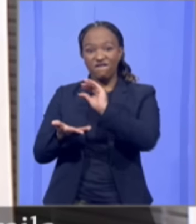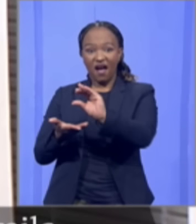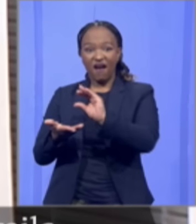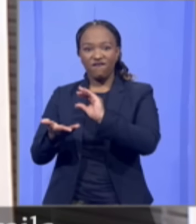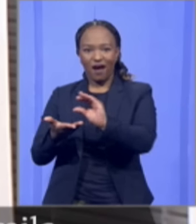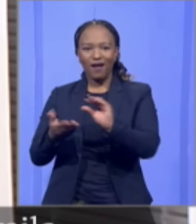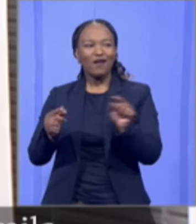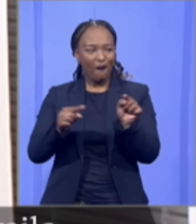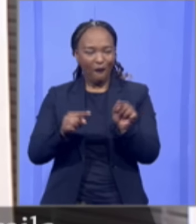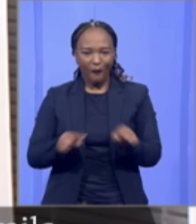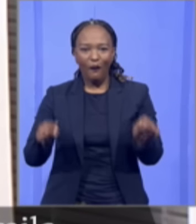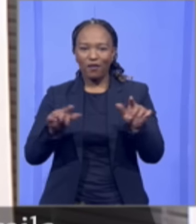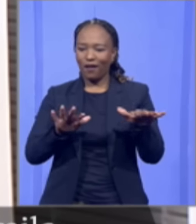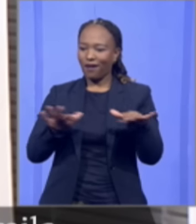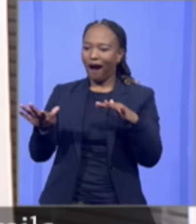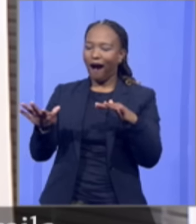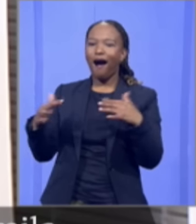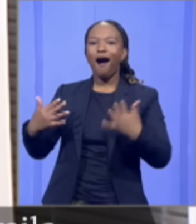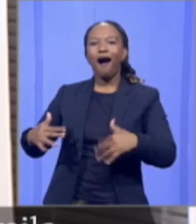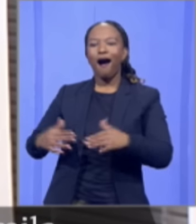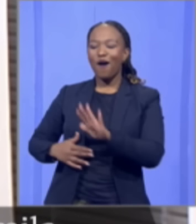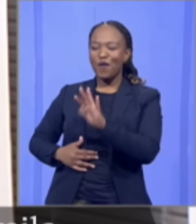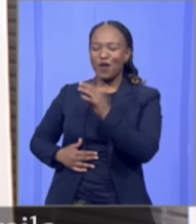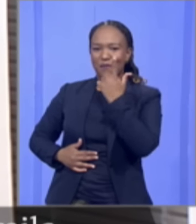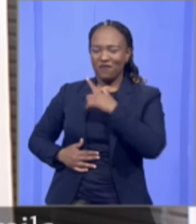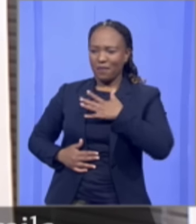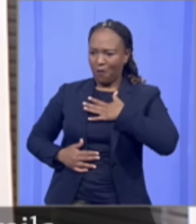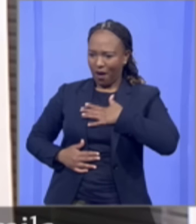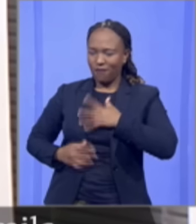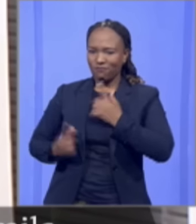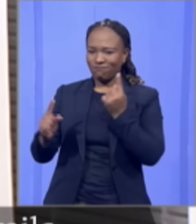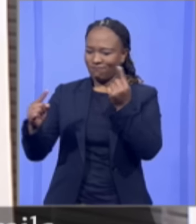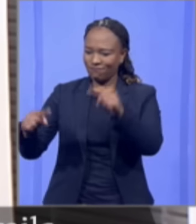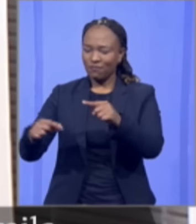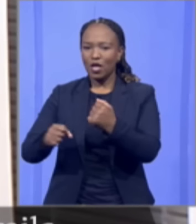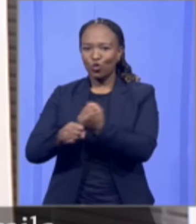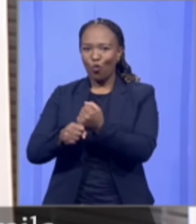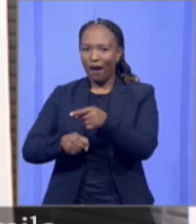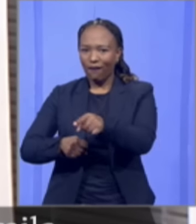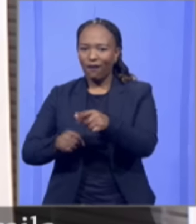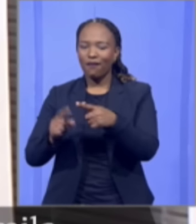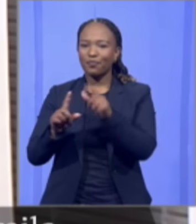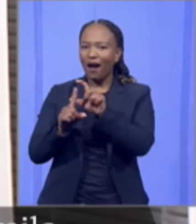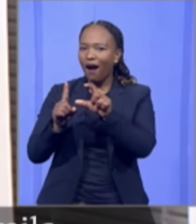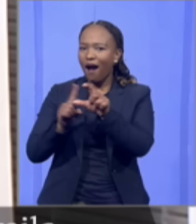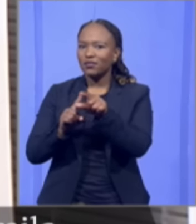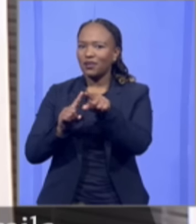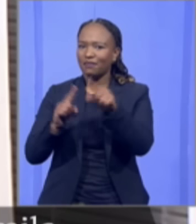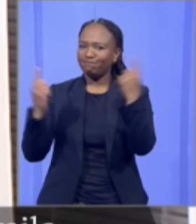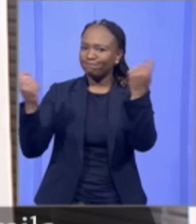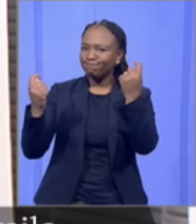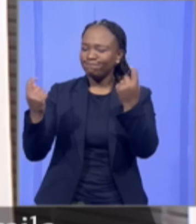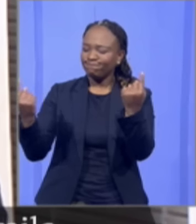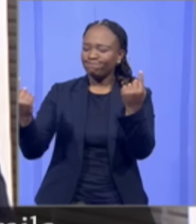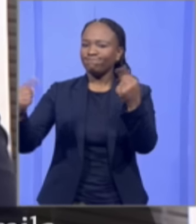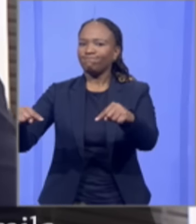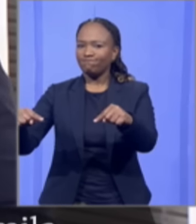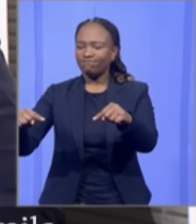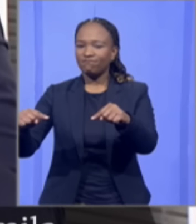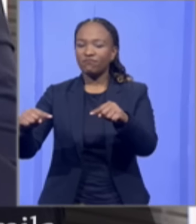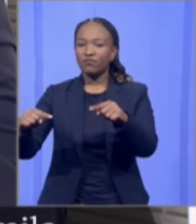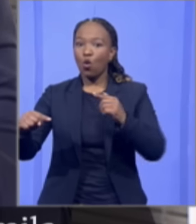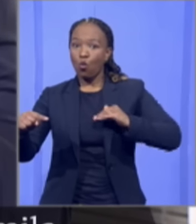students, attractive for sporting and cultural events, attractive and safe for our women